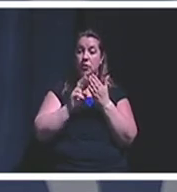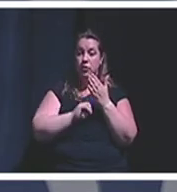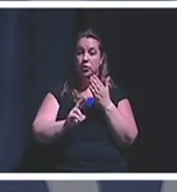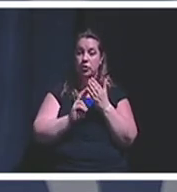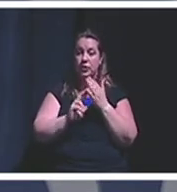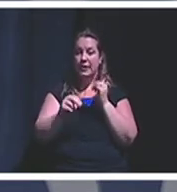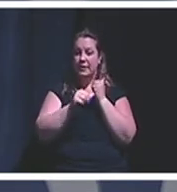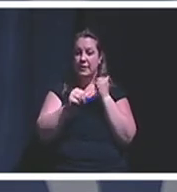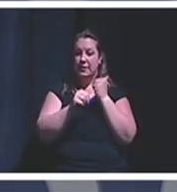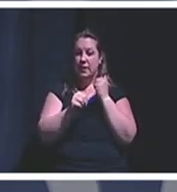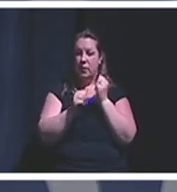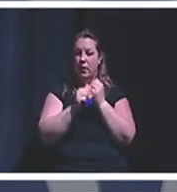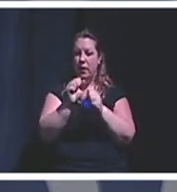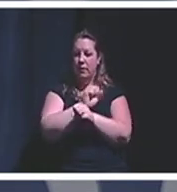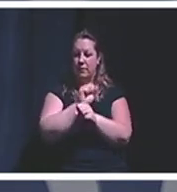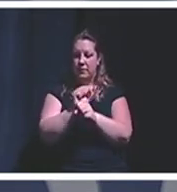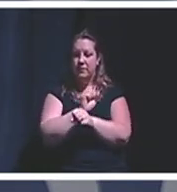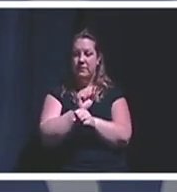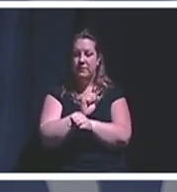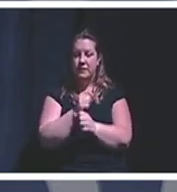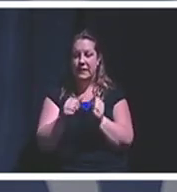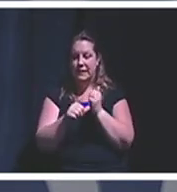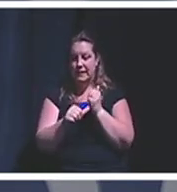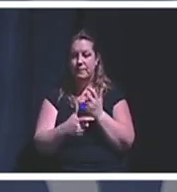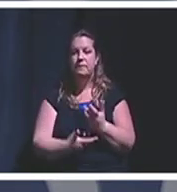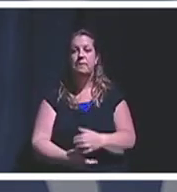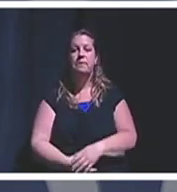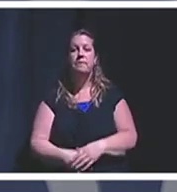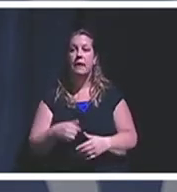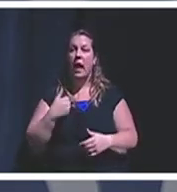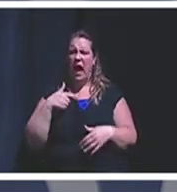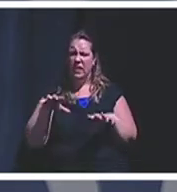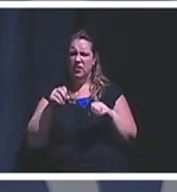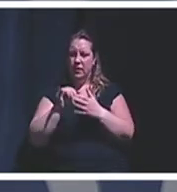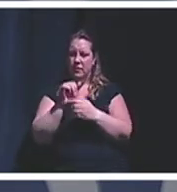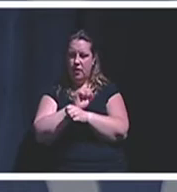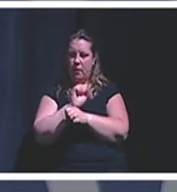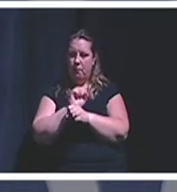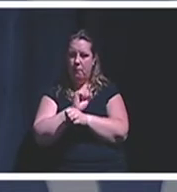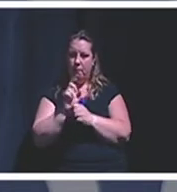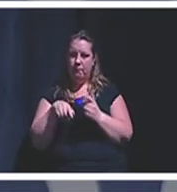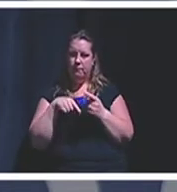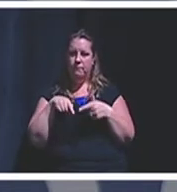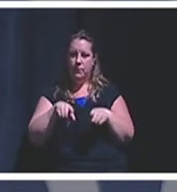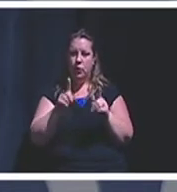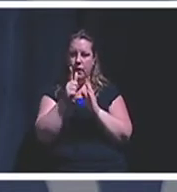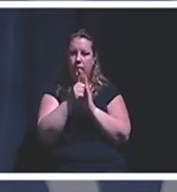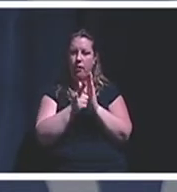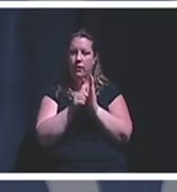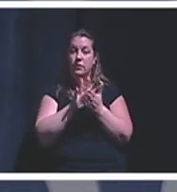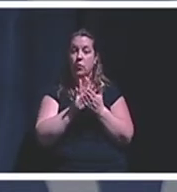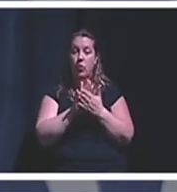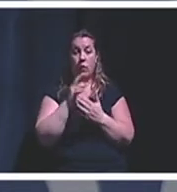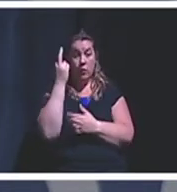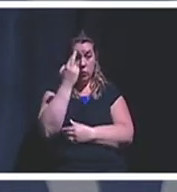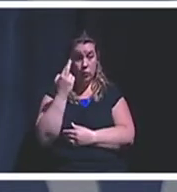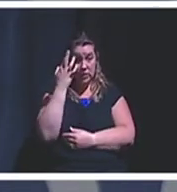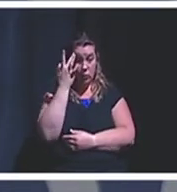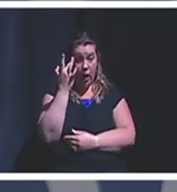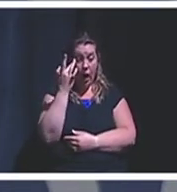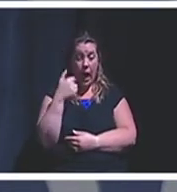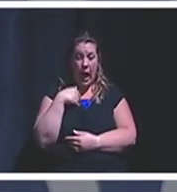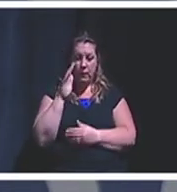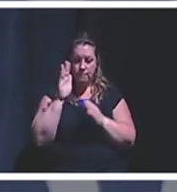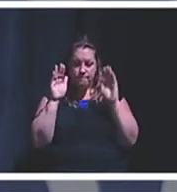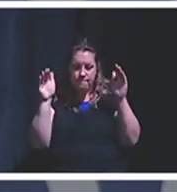Commission. I took that job while I was in law school. One of the reasons I took that job was to hone my legal research